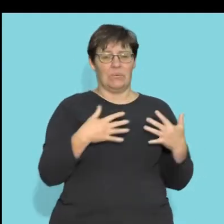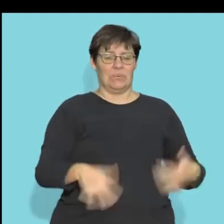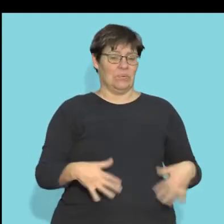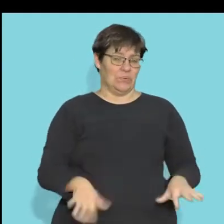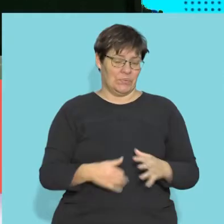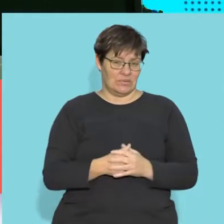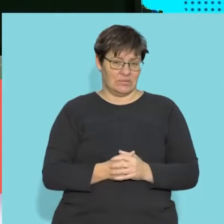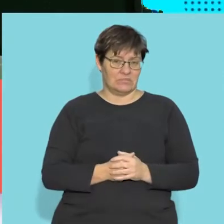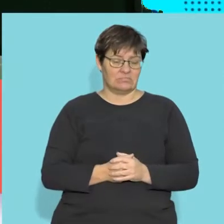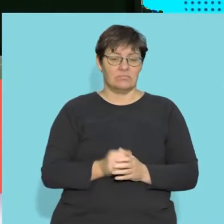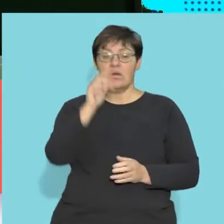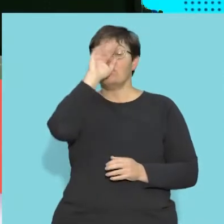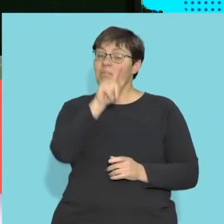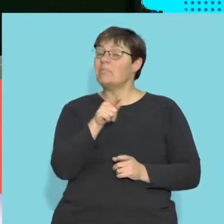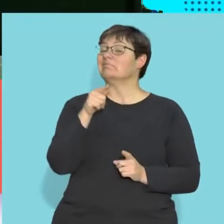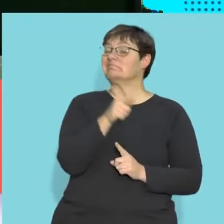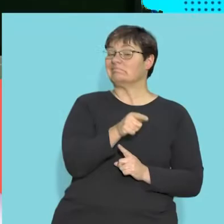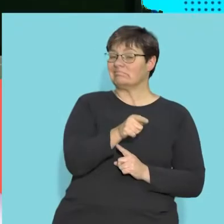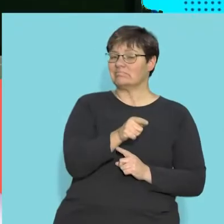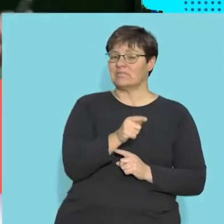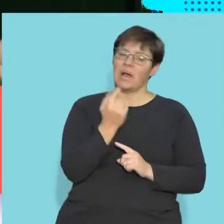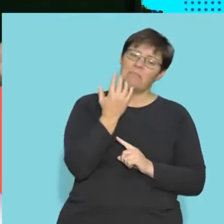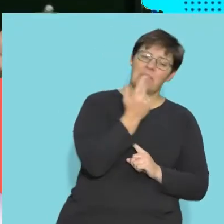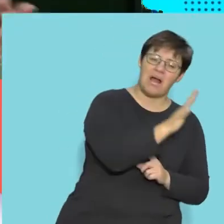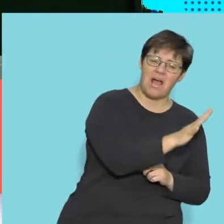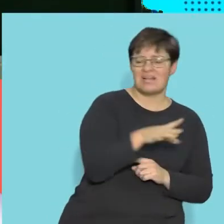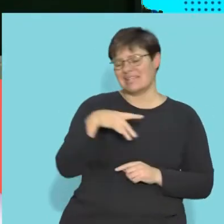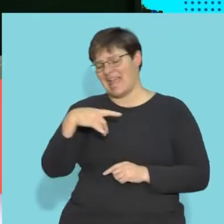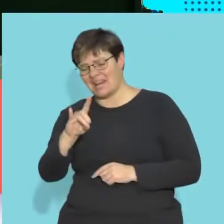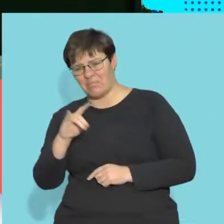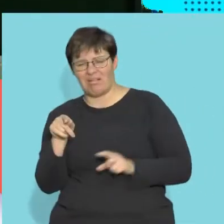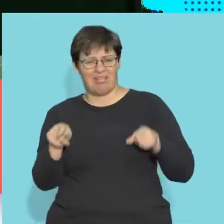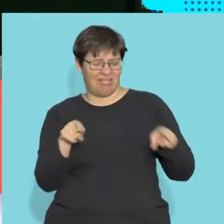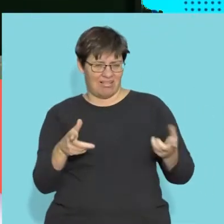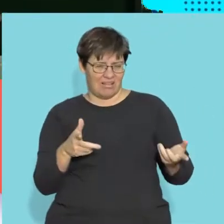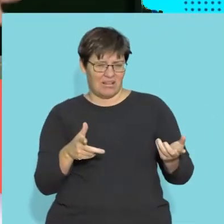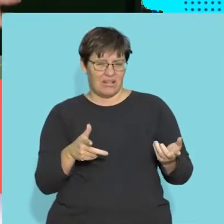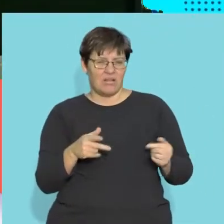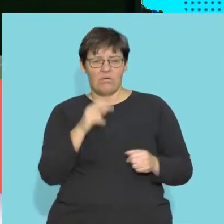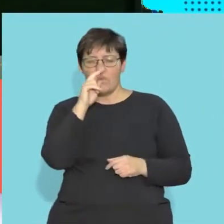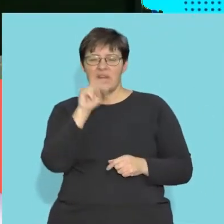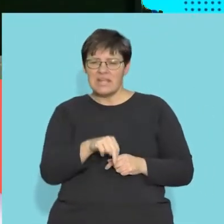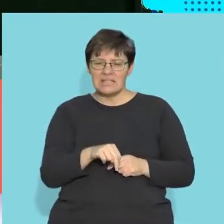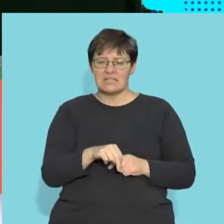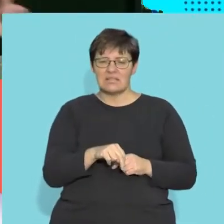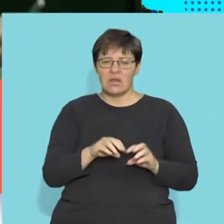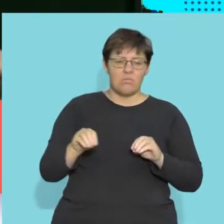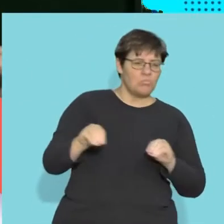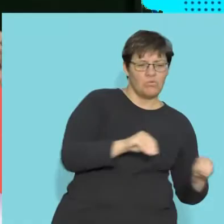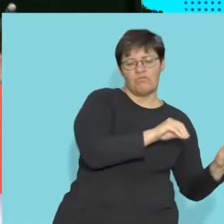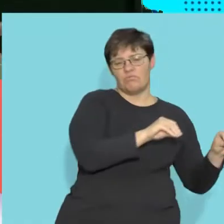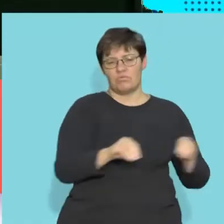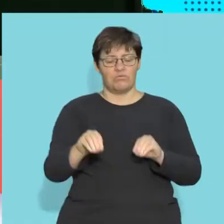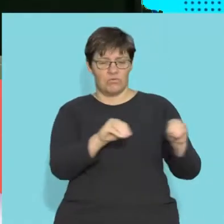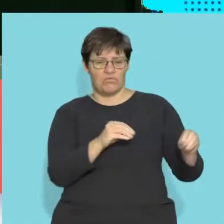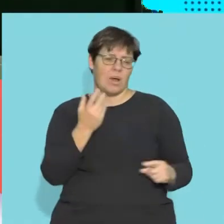a look at now. Now, remember when it comes to plants and it comes to animals, things need to move around,